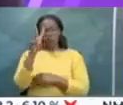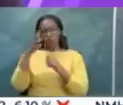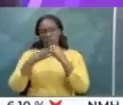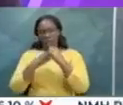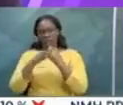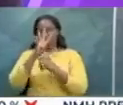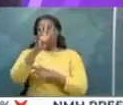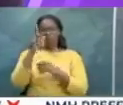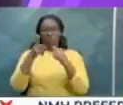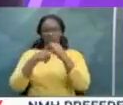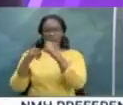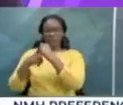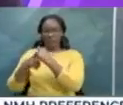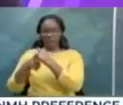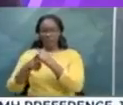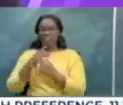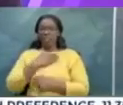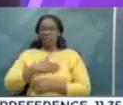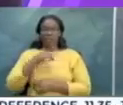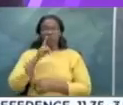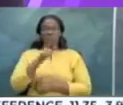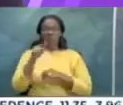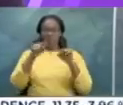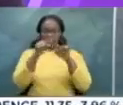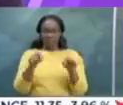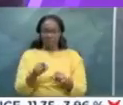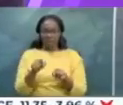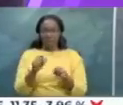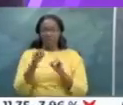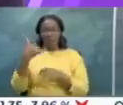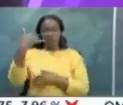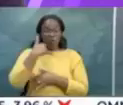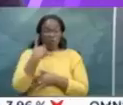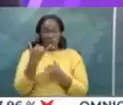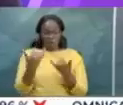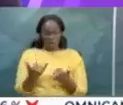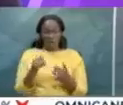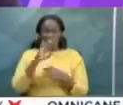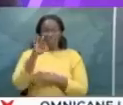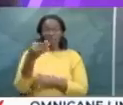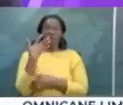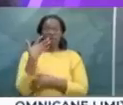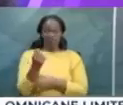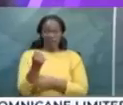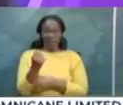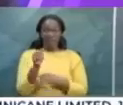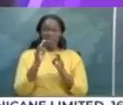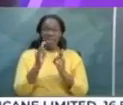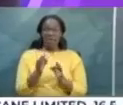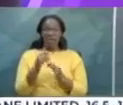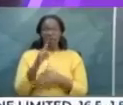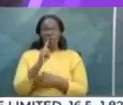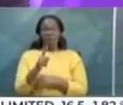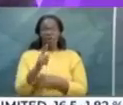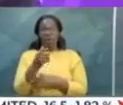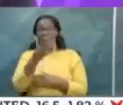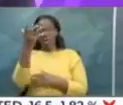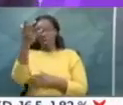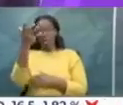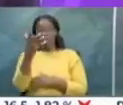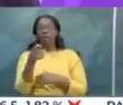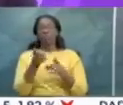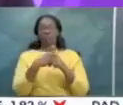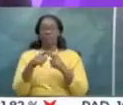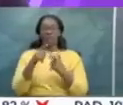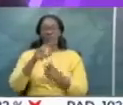129 466. Please order a pack. If you call from the show, it's 3,500. If you order it elsewhere, you'll